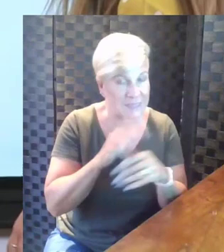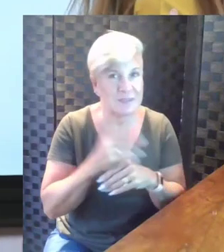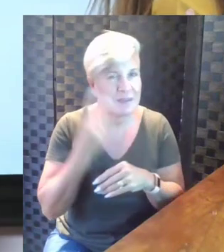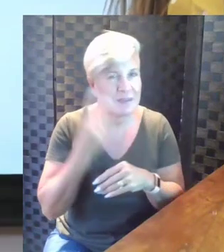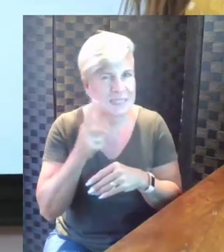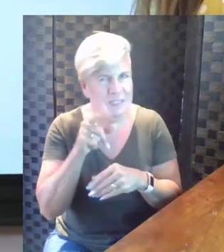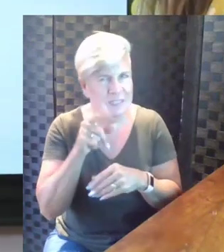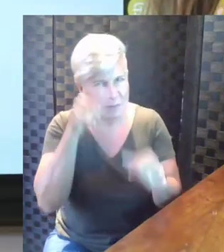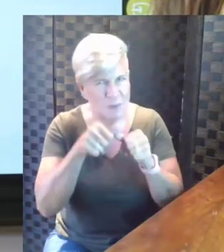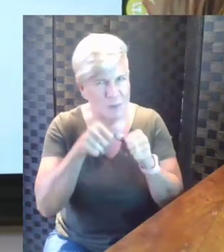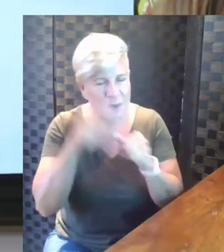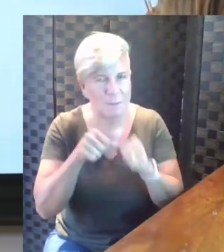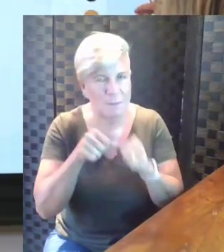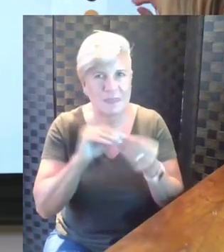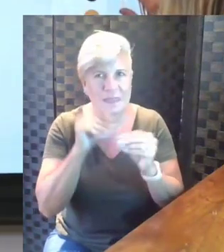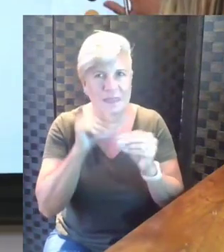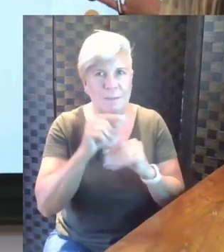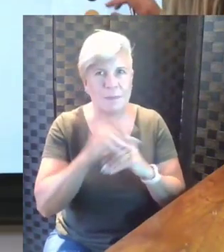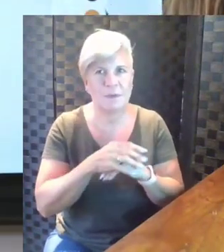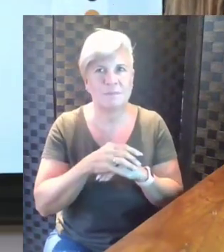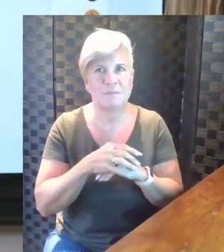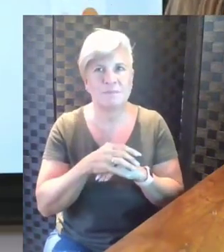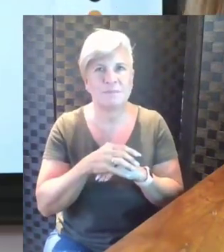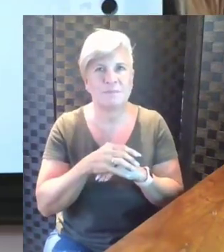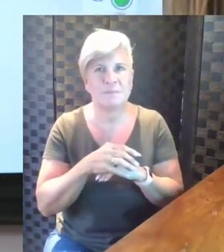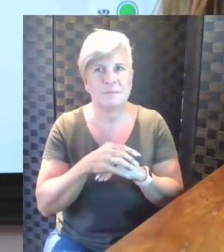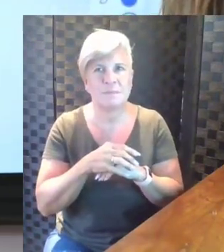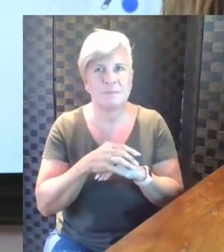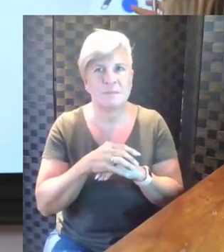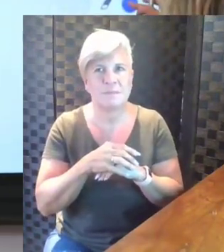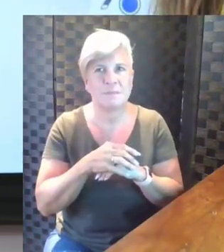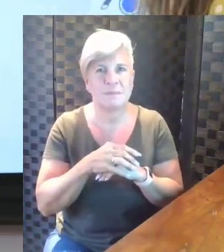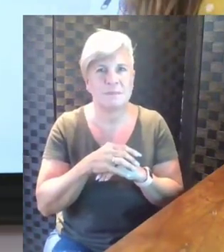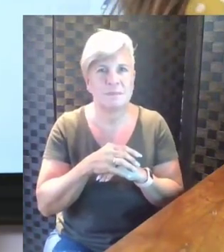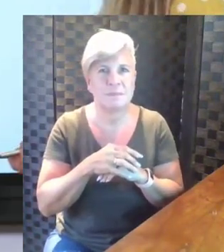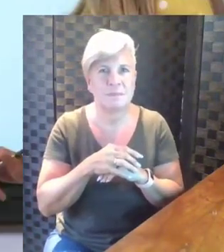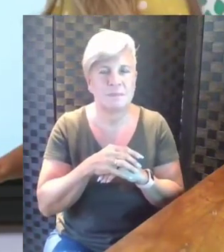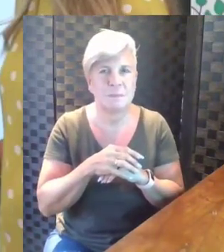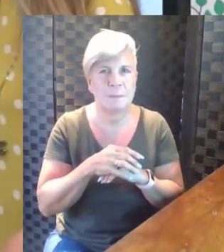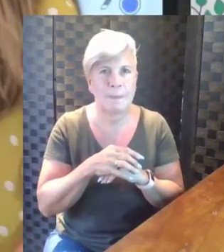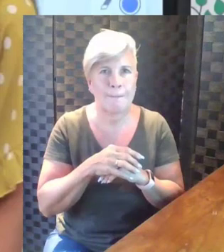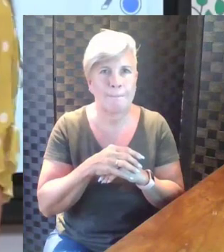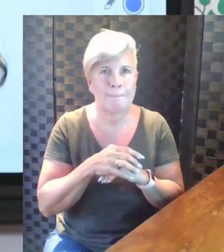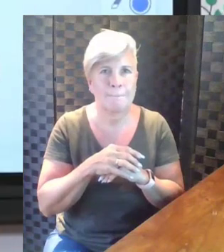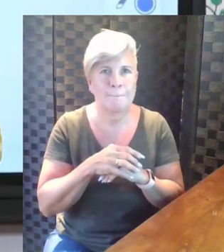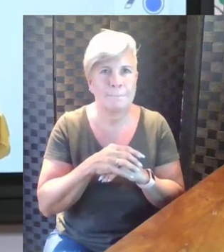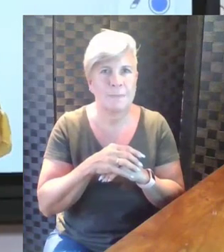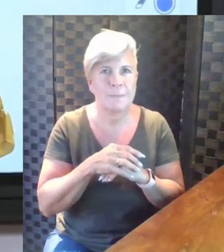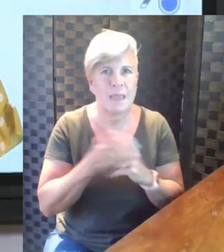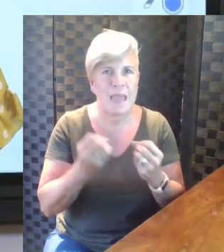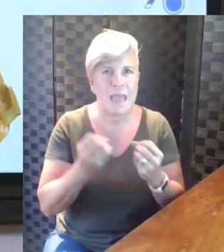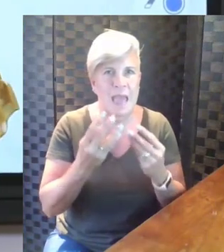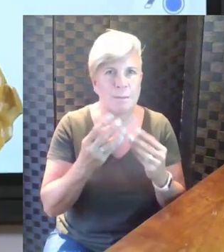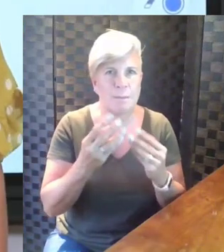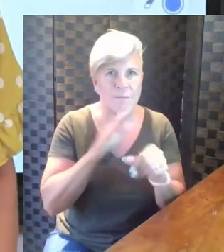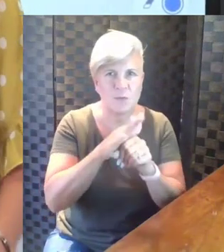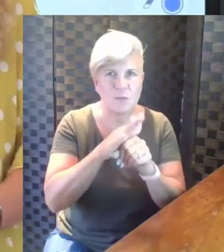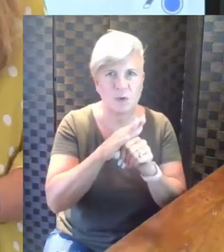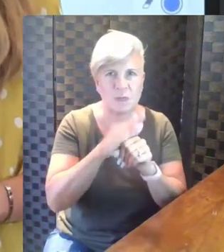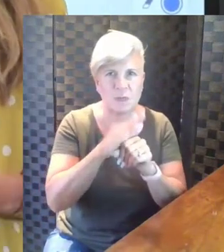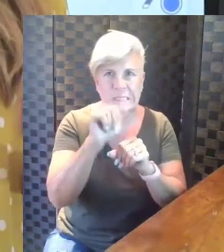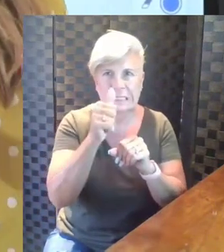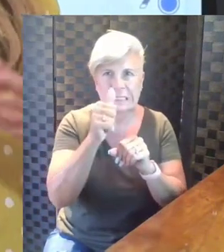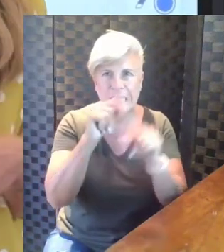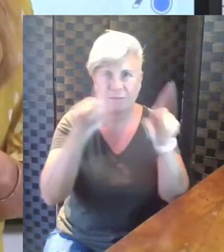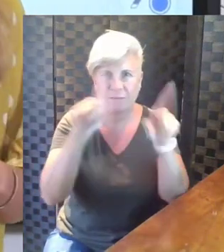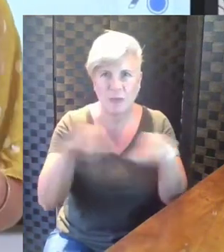so let's see if you remember what number this might be. I'm going to move this out of the way. So, how many full 10 frames